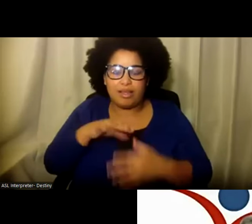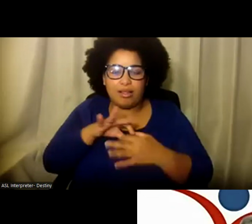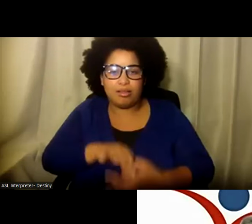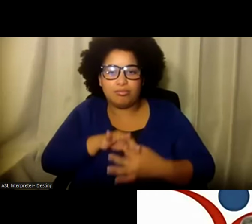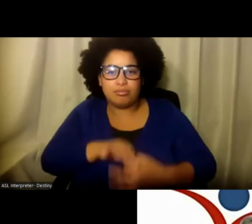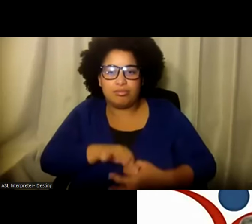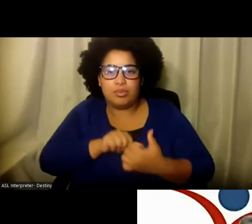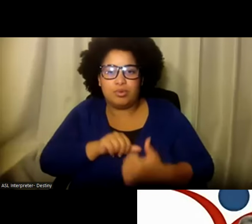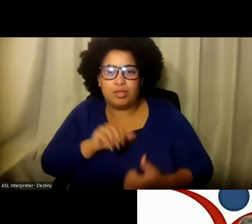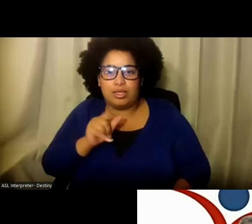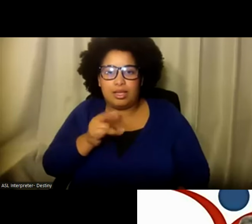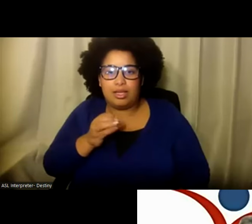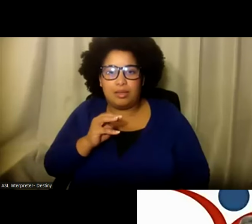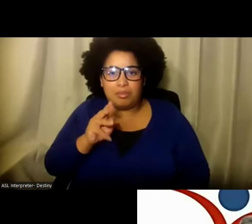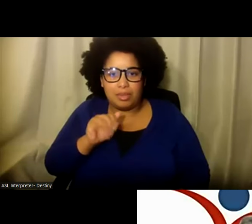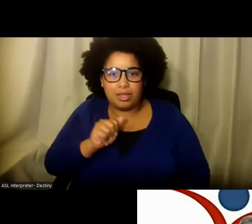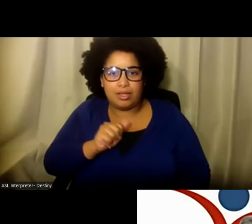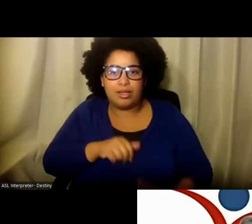and